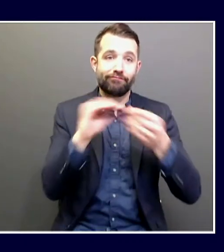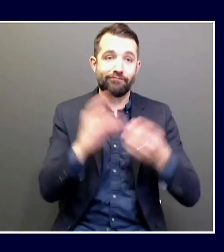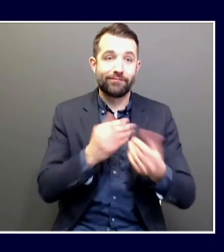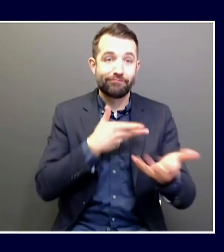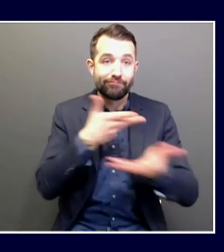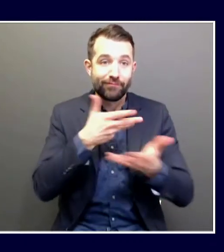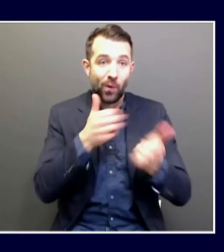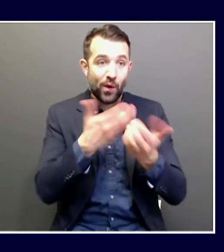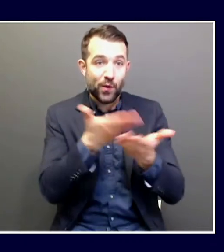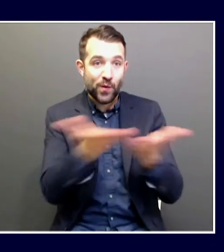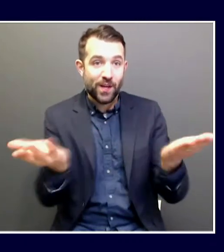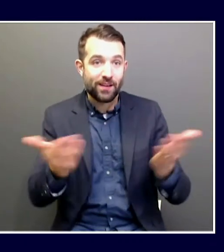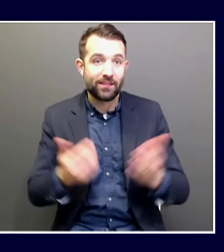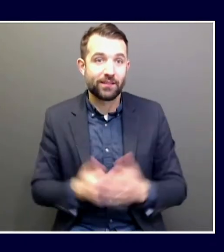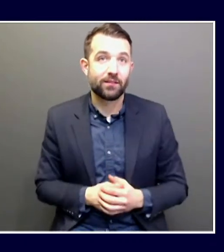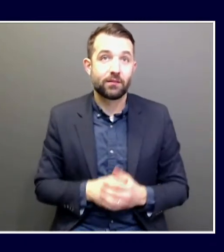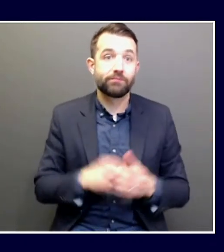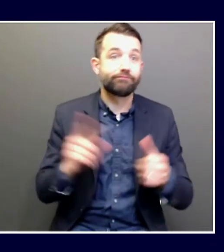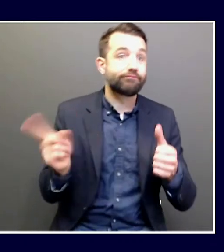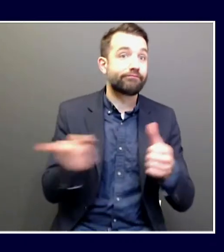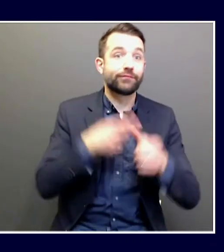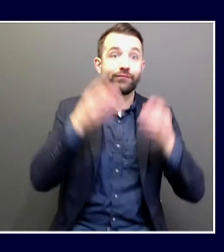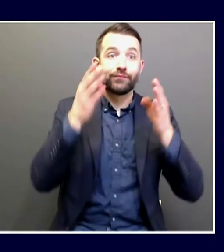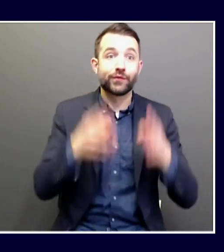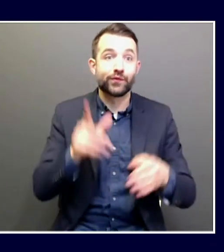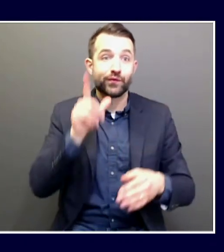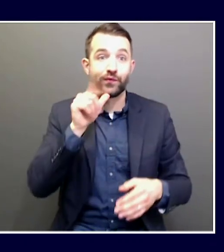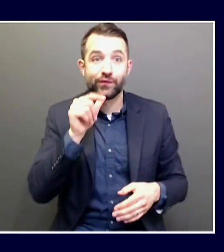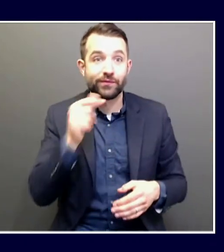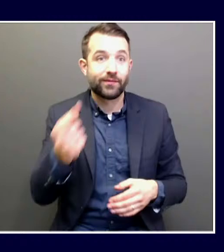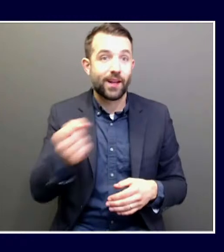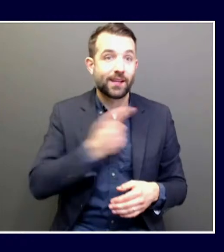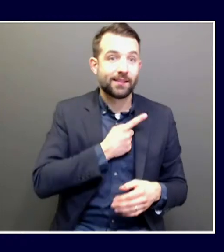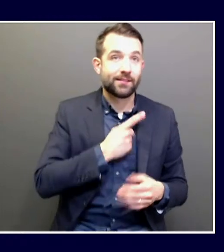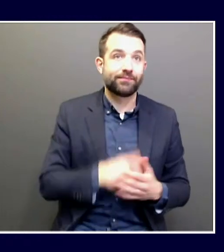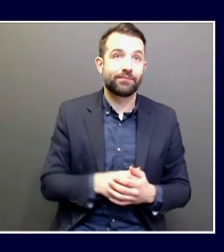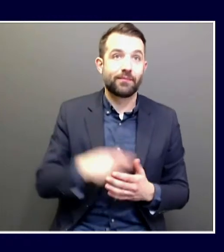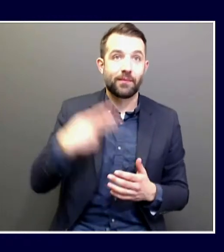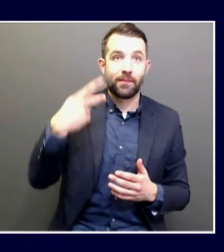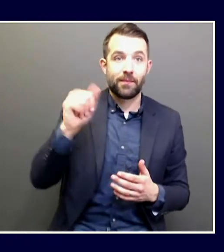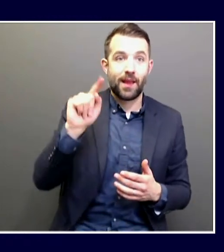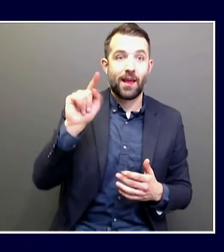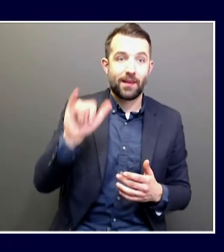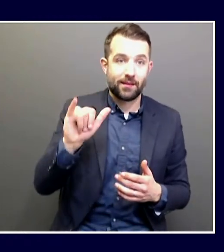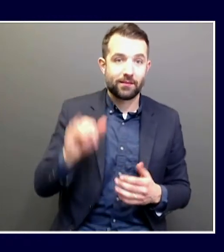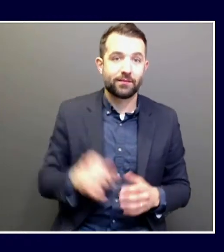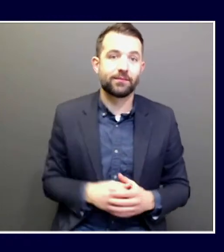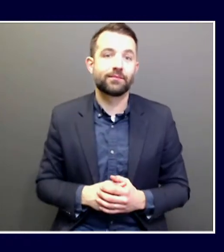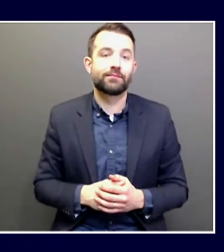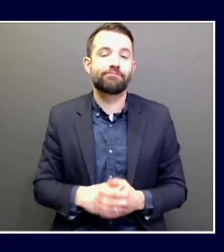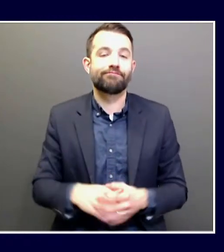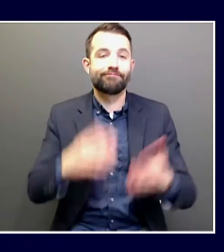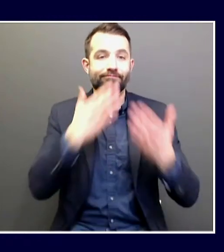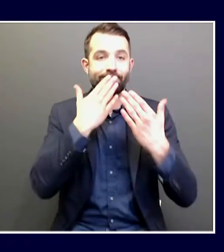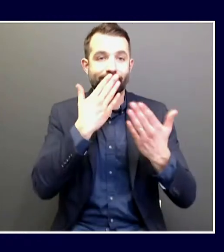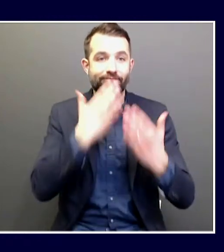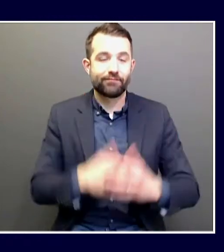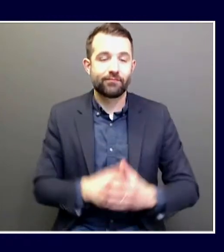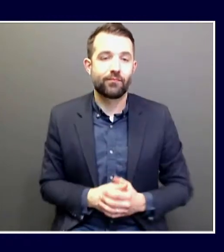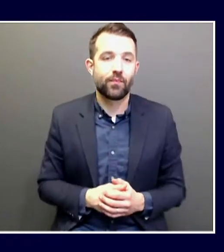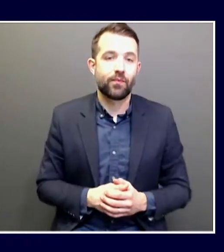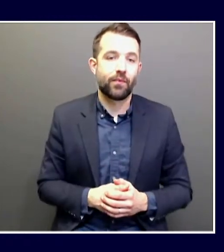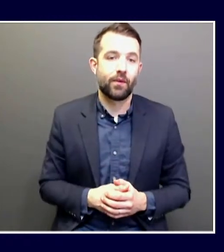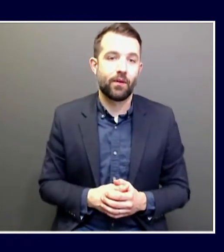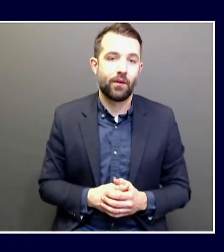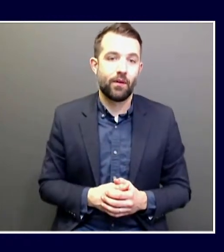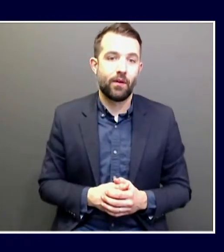So the first question in the media from our media colleagues today goes to Patty White. Thanks very much, Dr. Shah and Commissioner Lambrou. Dr.